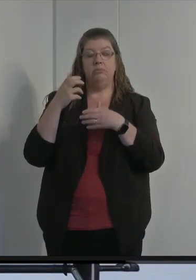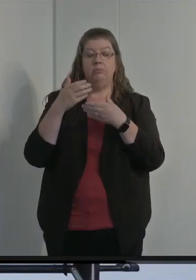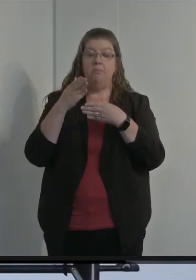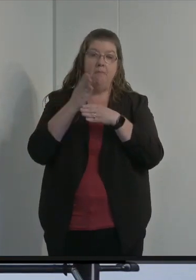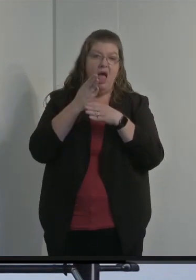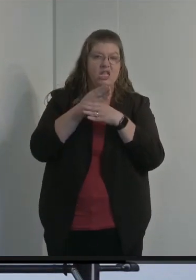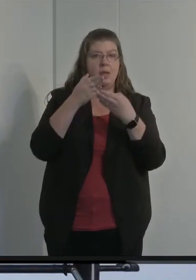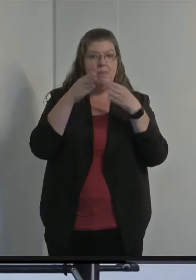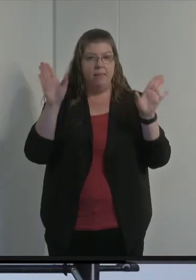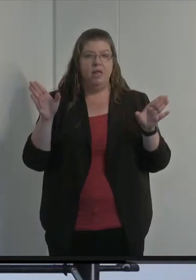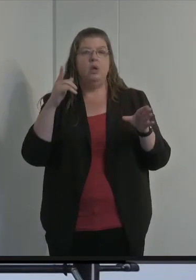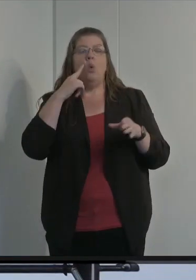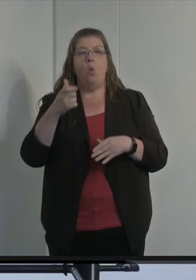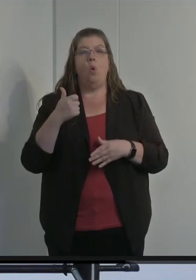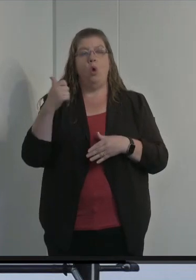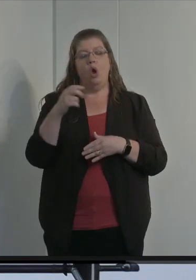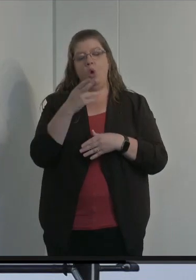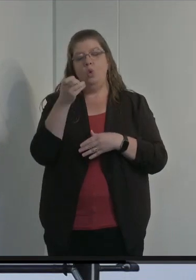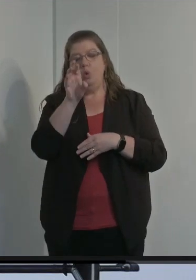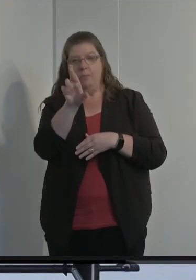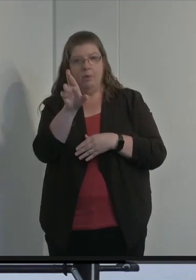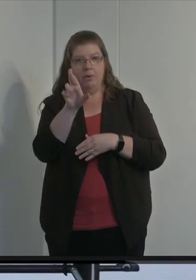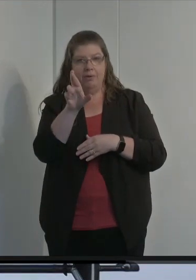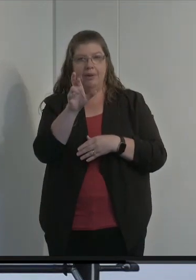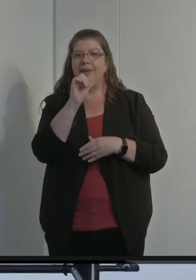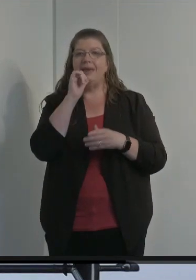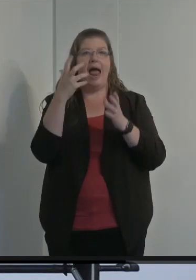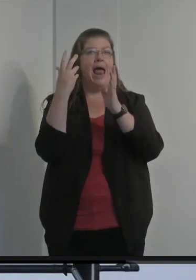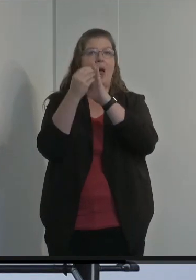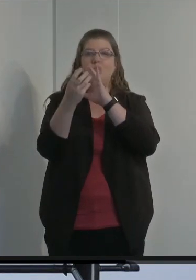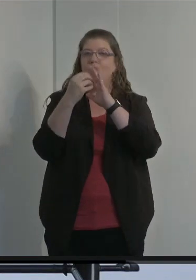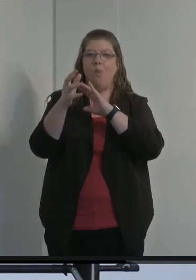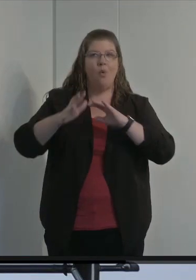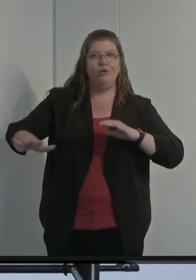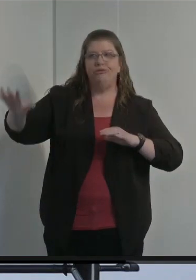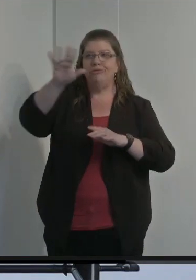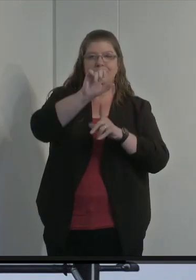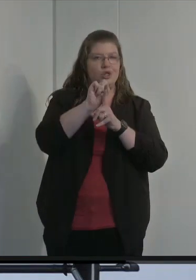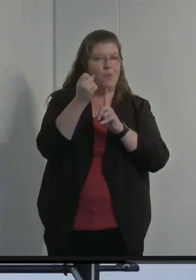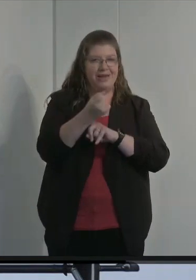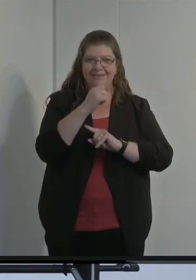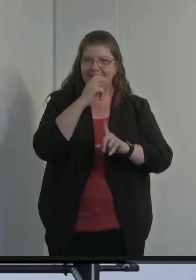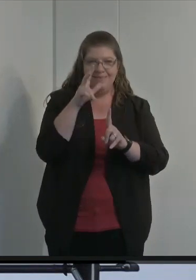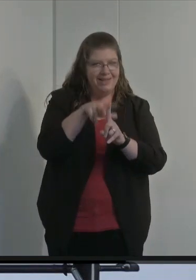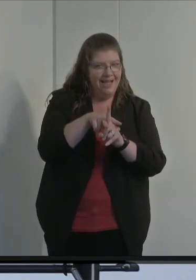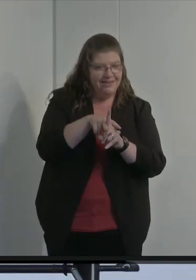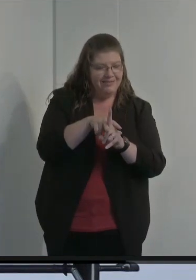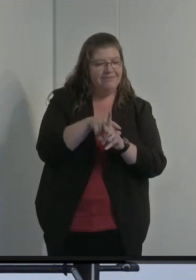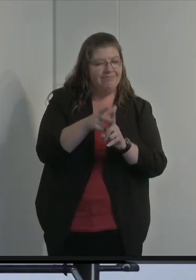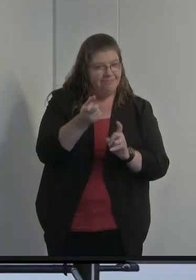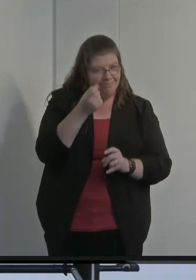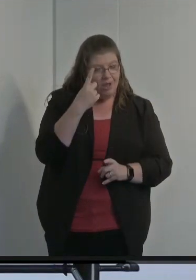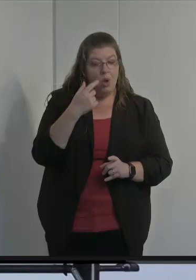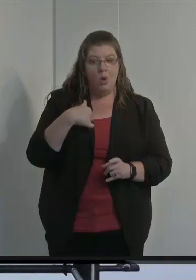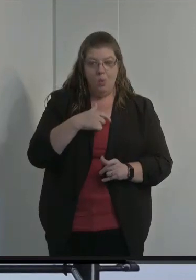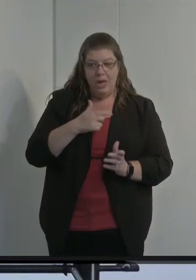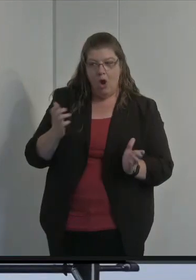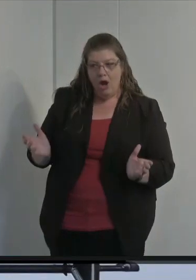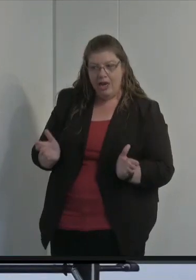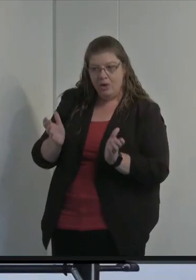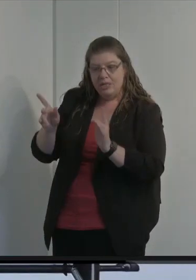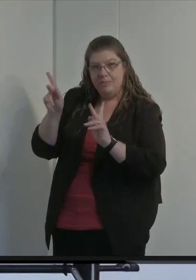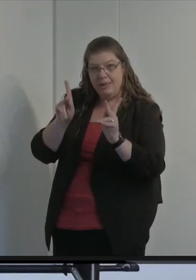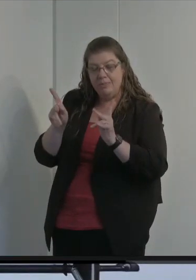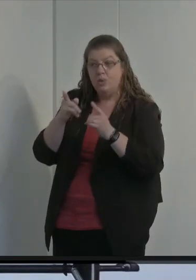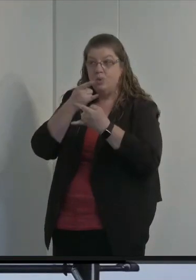in rideshare services. It does not apply to outdoor situations. So we are encouraging people